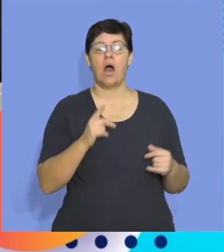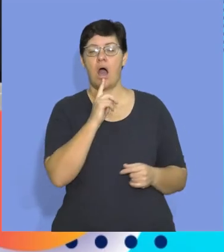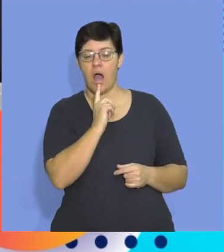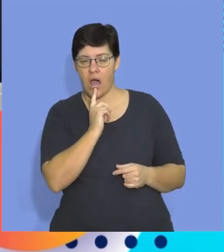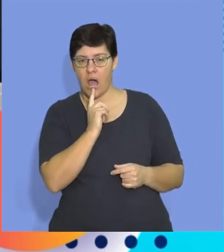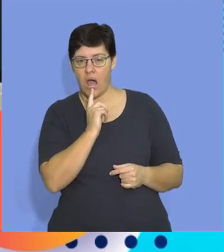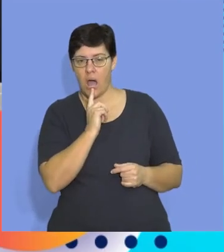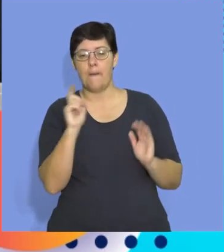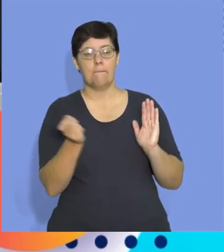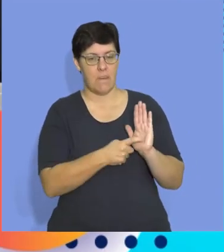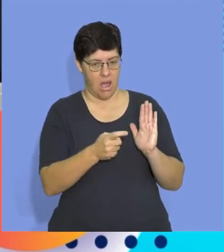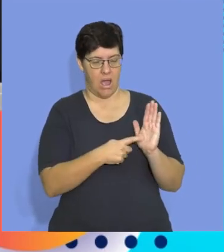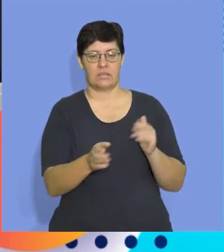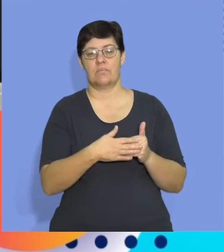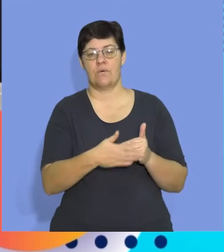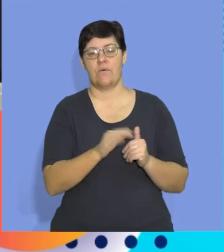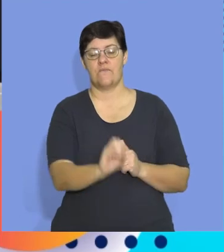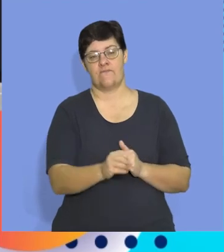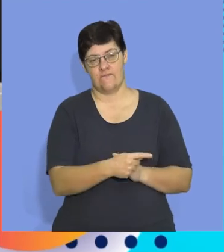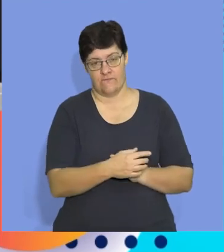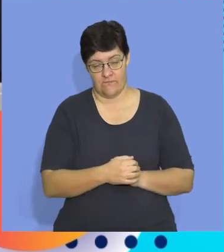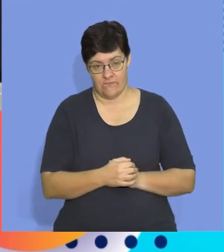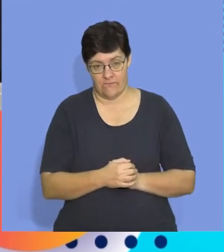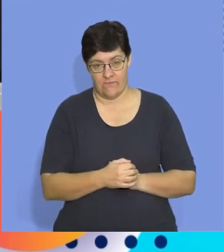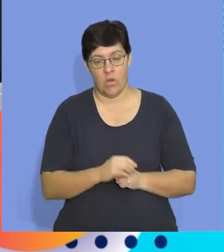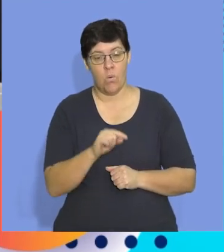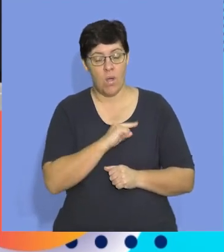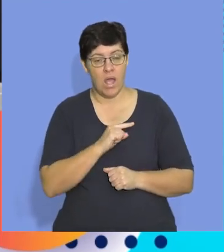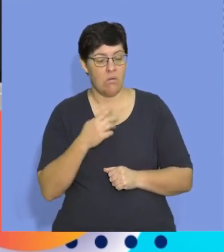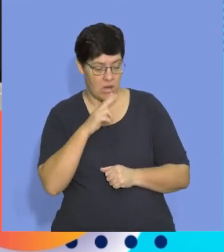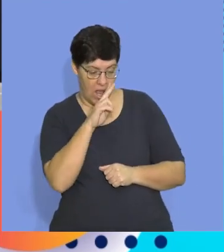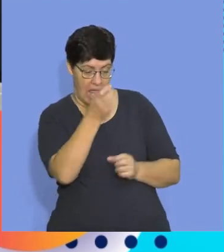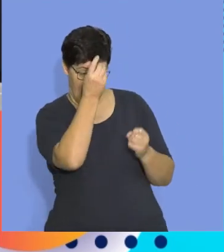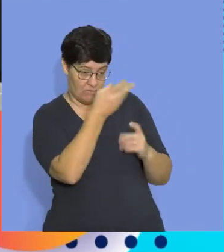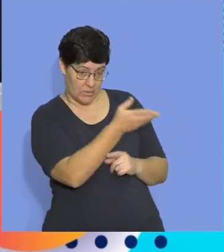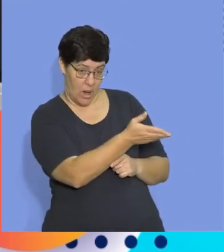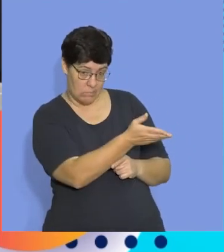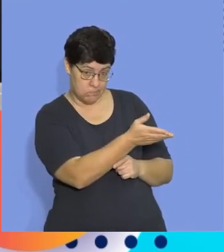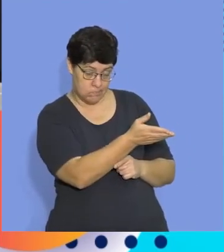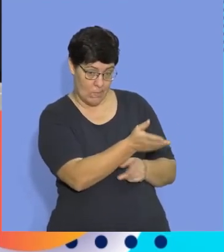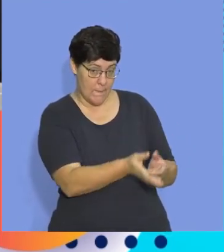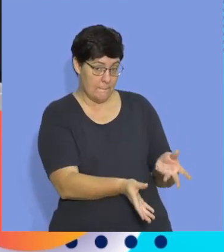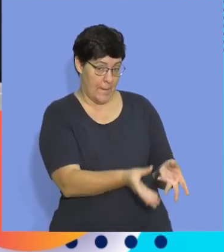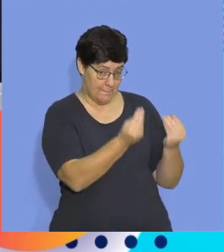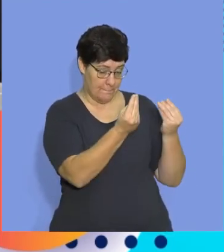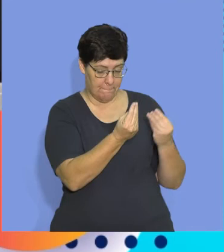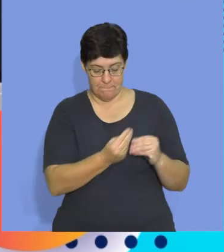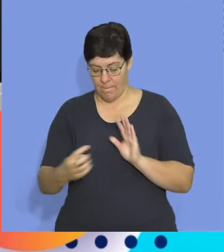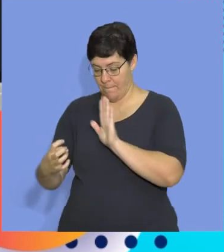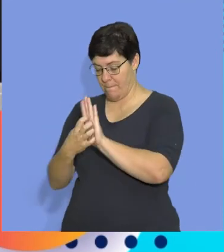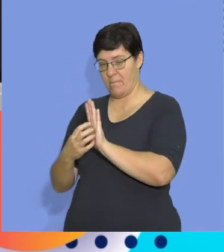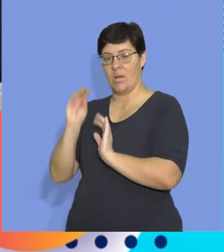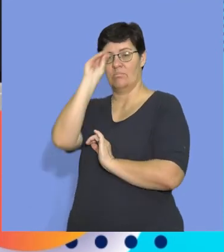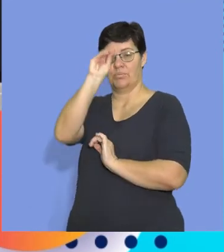more marks, because I want to see whether you can take the information you found and make sense out of